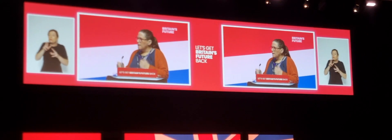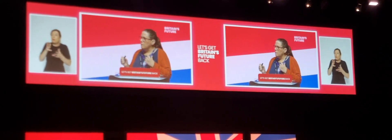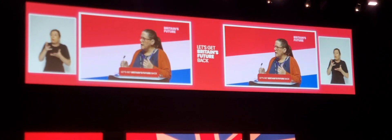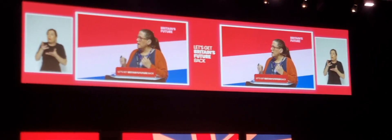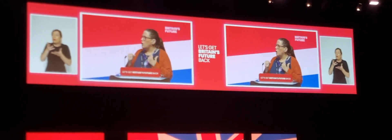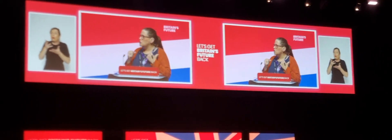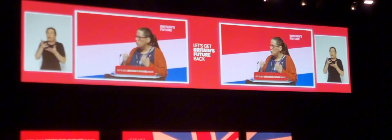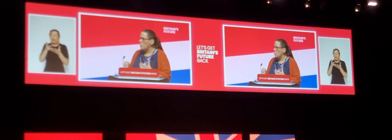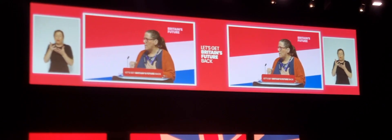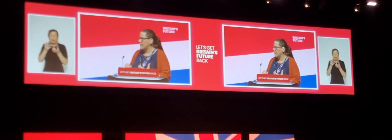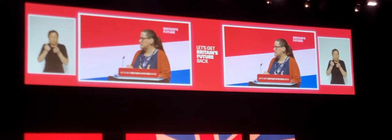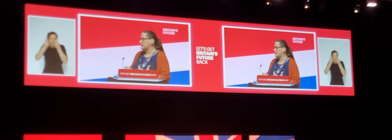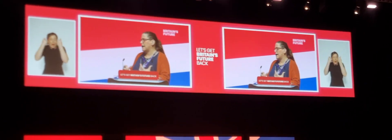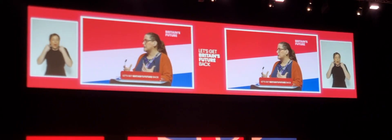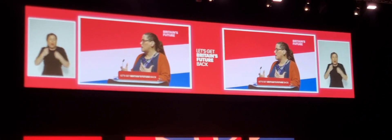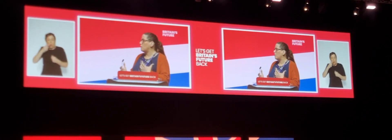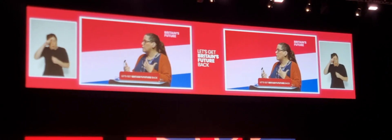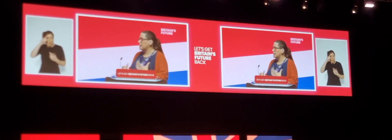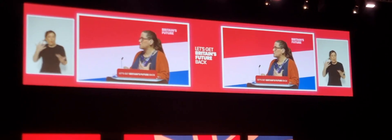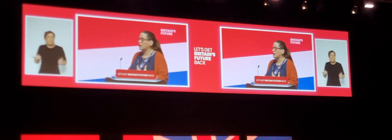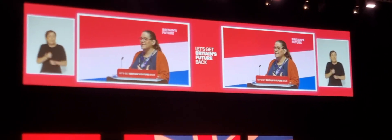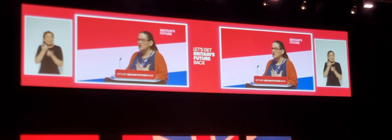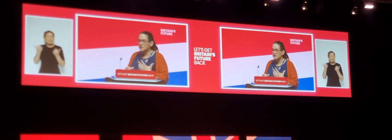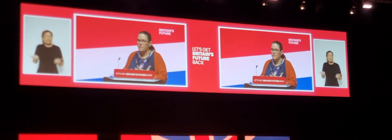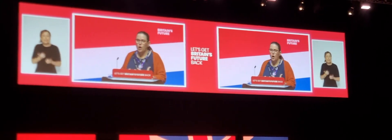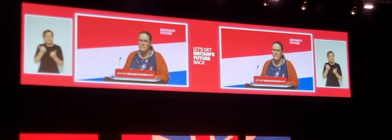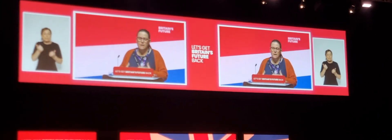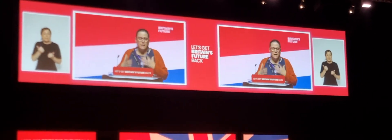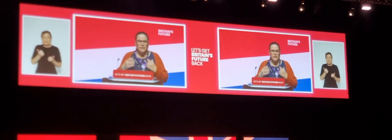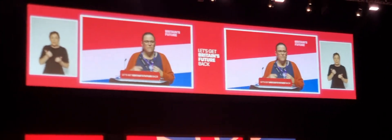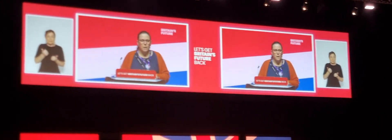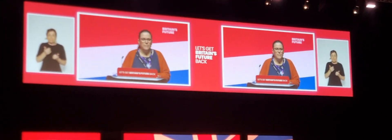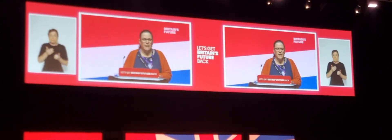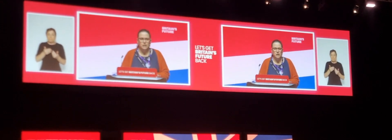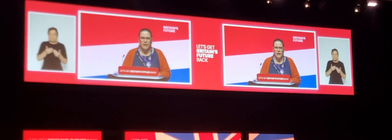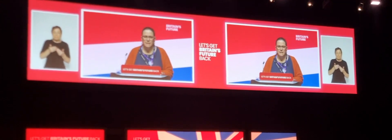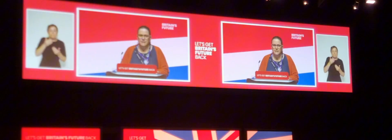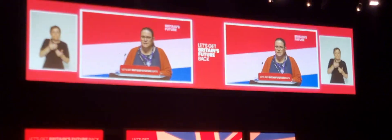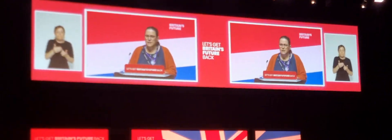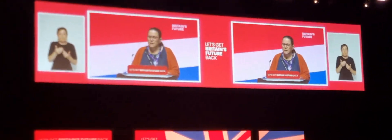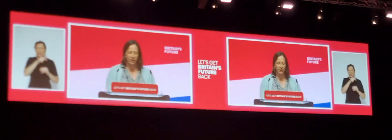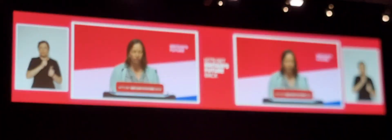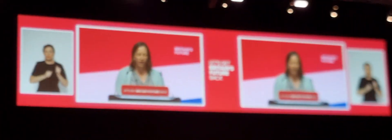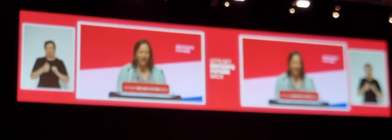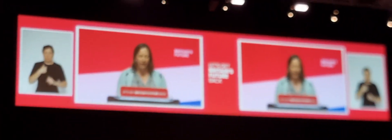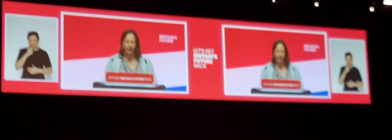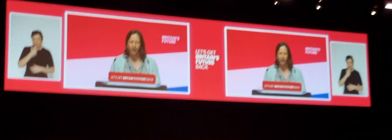back. Many are trauma-based and are really struggling to survive, never mind be educated.